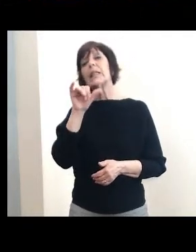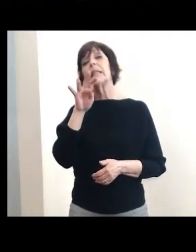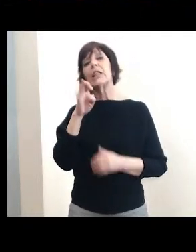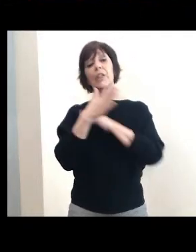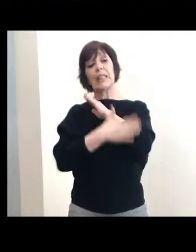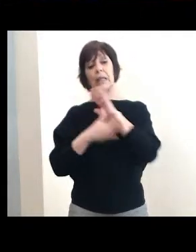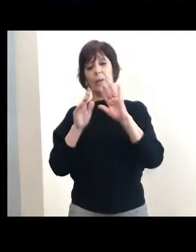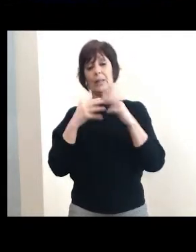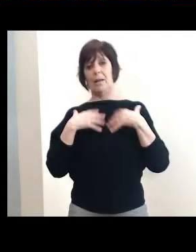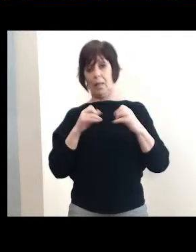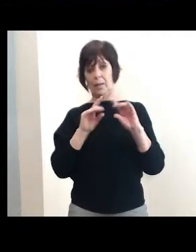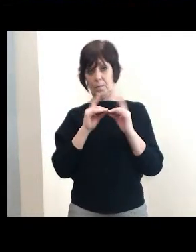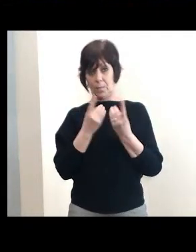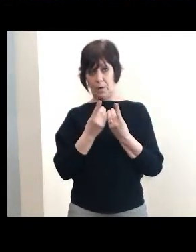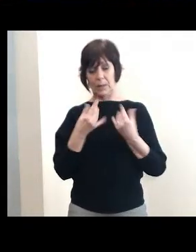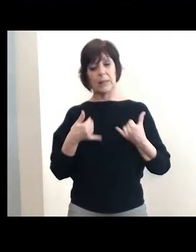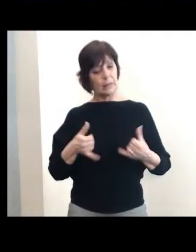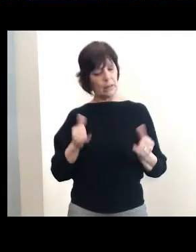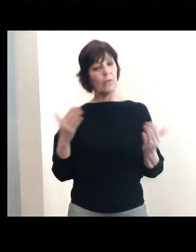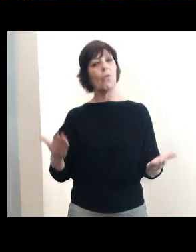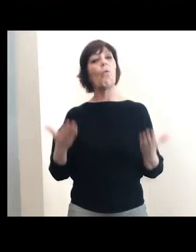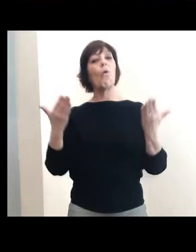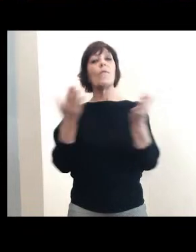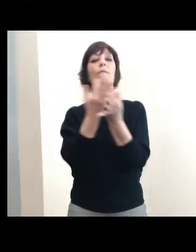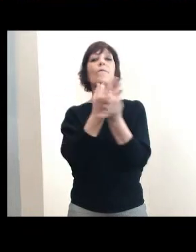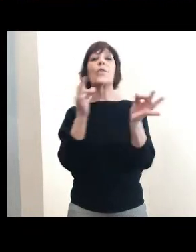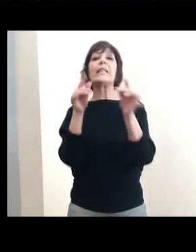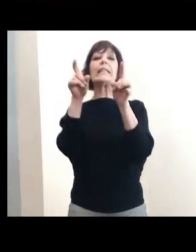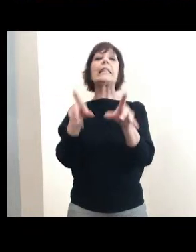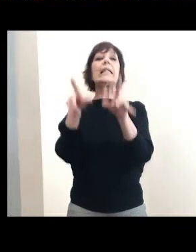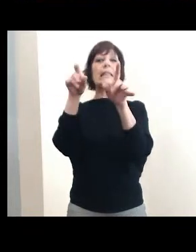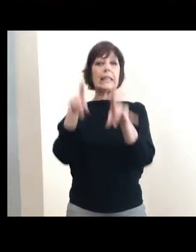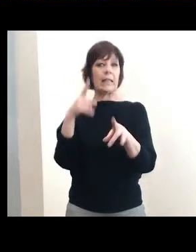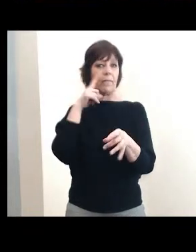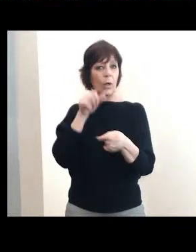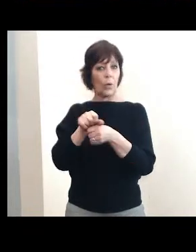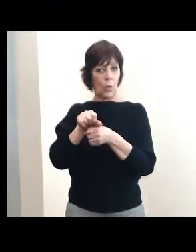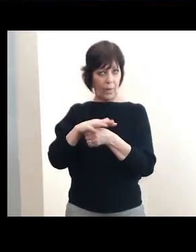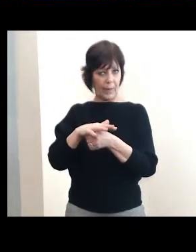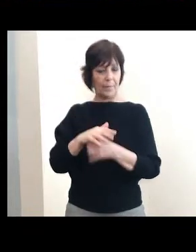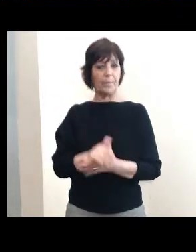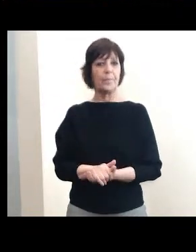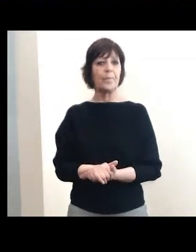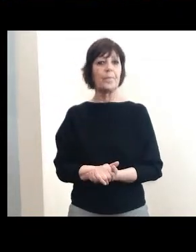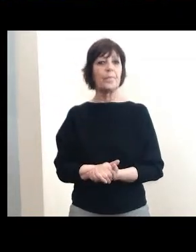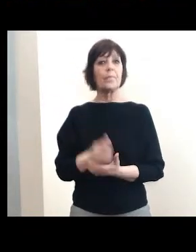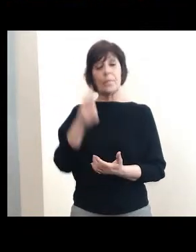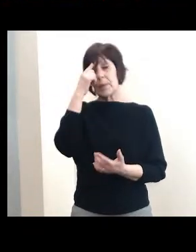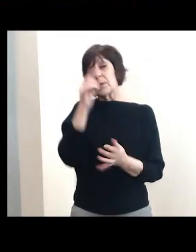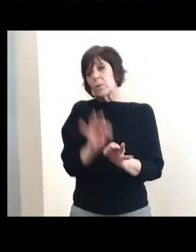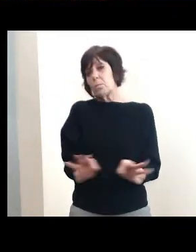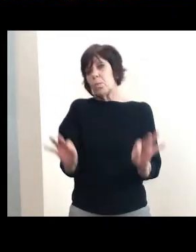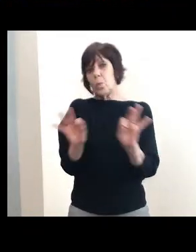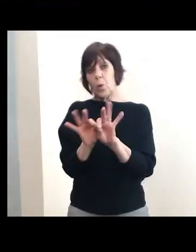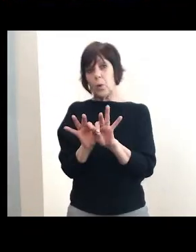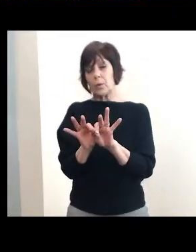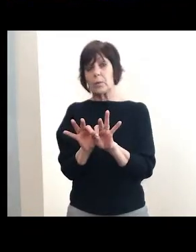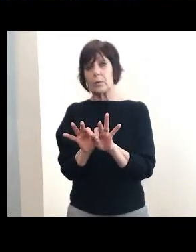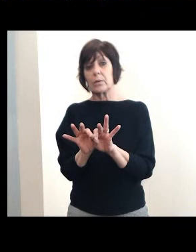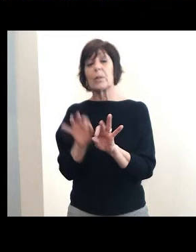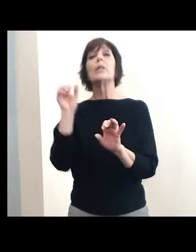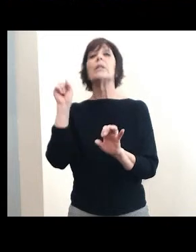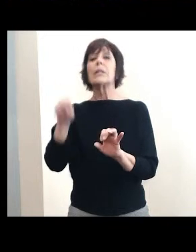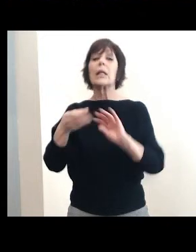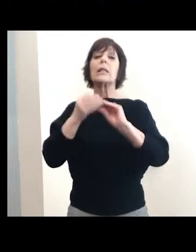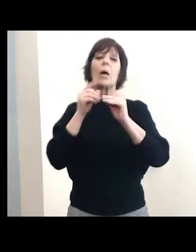County Health Department is still offering free diagnostic tests for COVID-19. We think it's really important that even though our